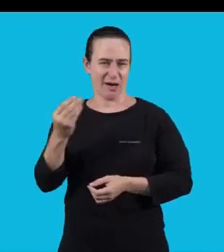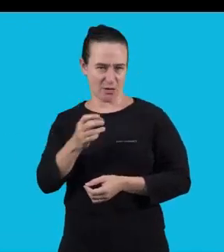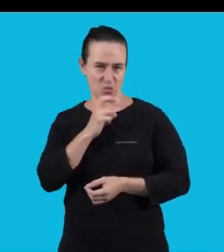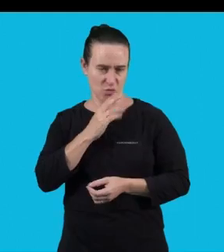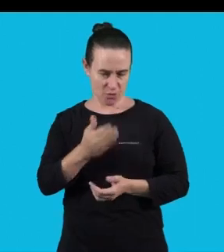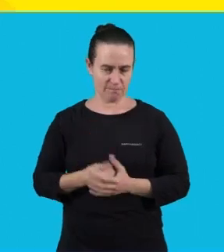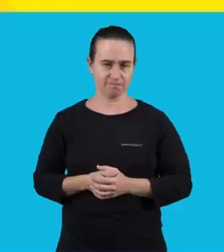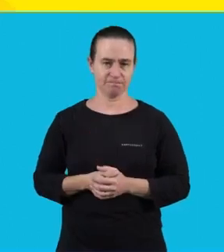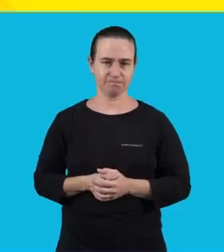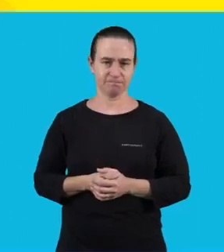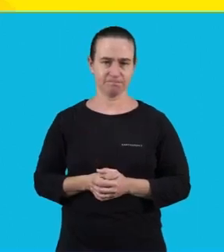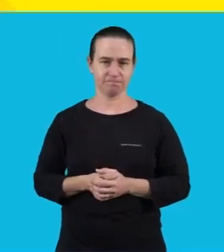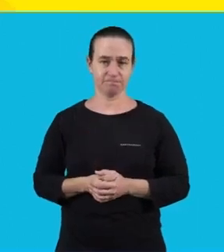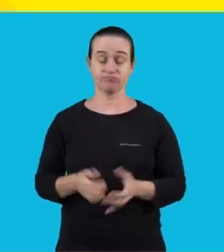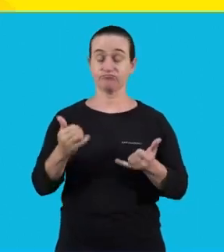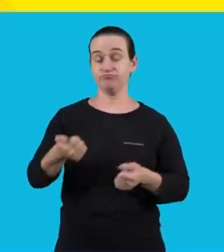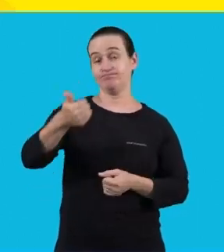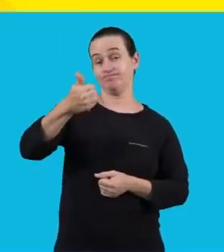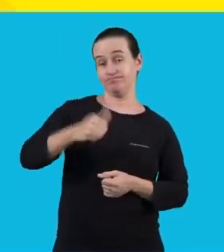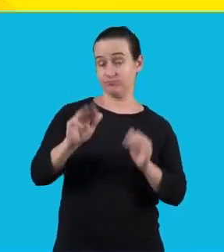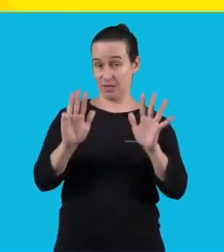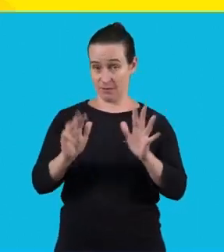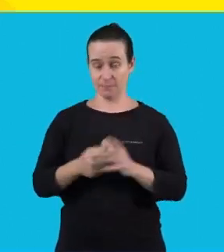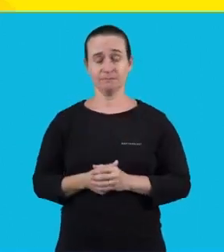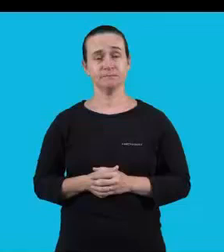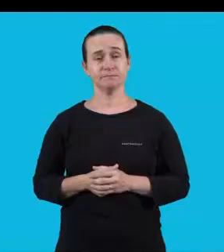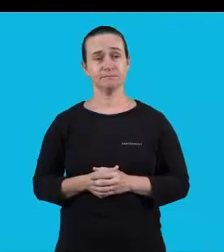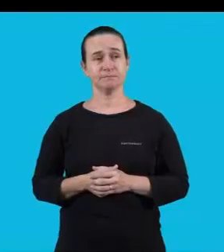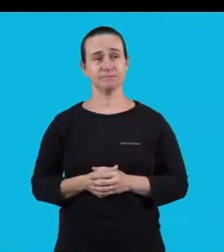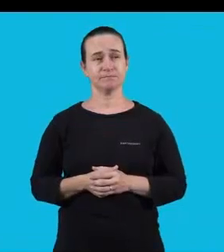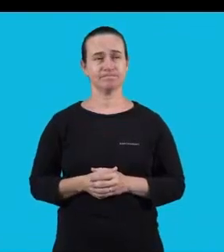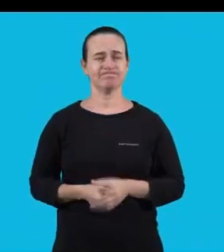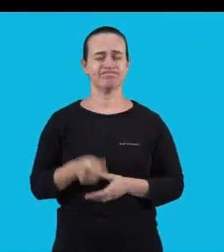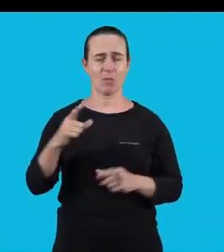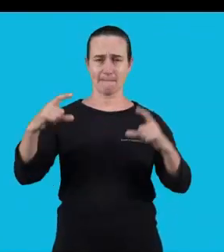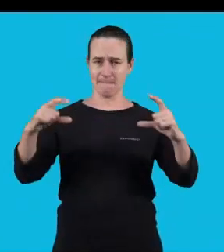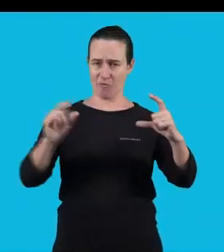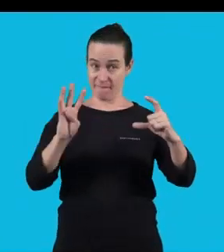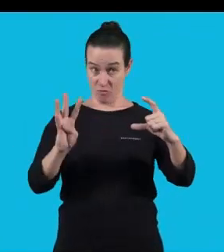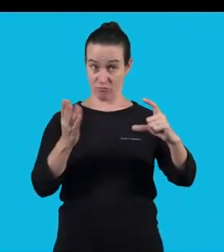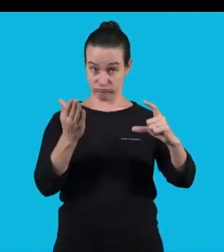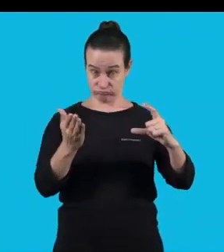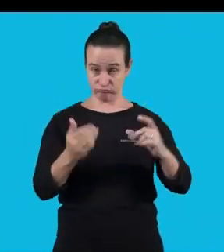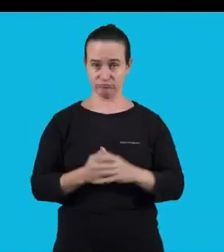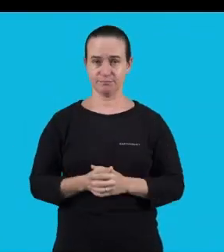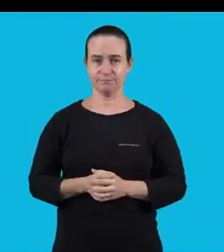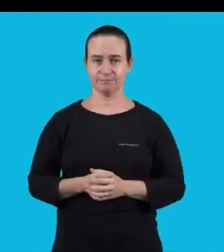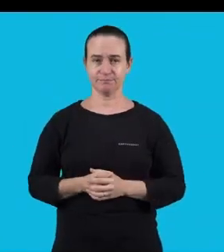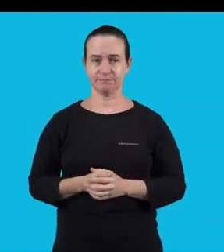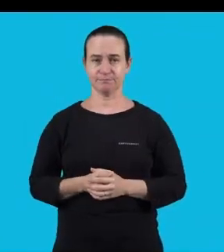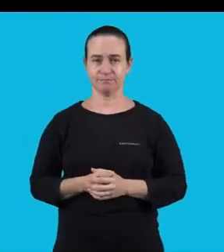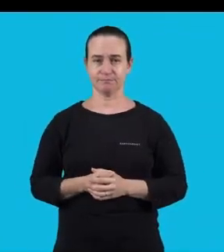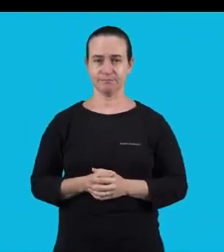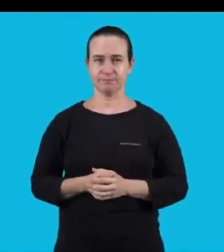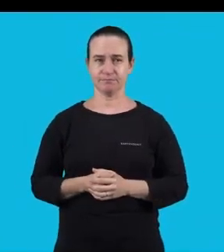accepted. Then question 5.9, refer to paragraph 4. You can see we have paragraph 4